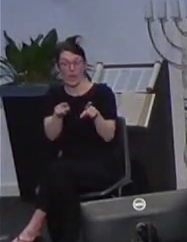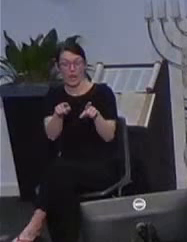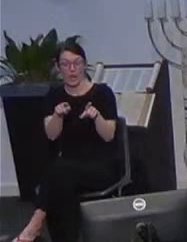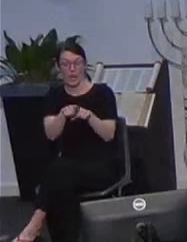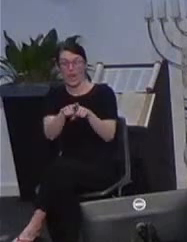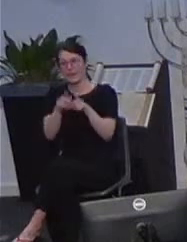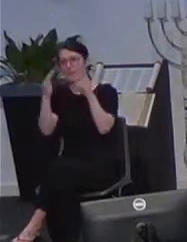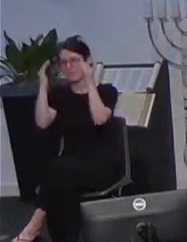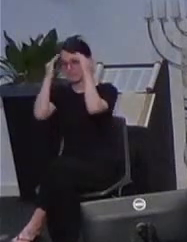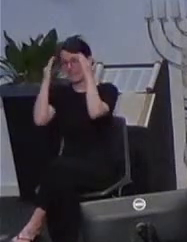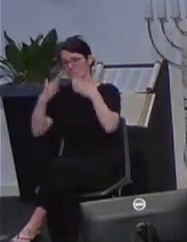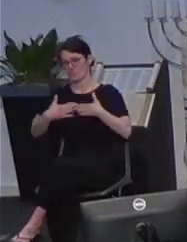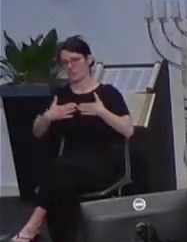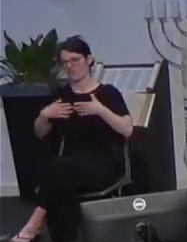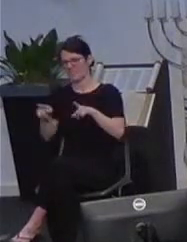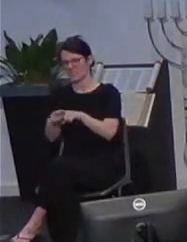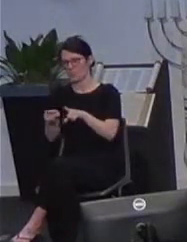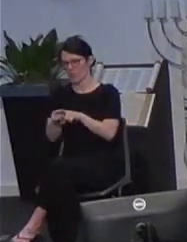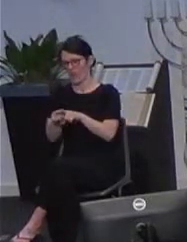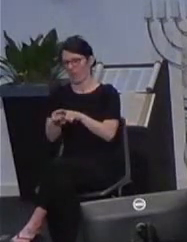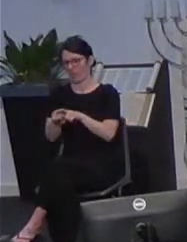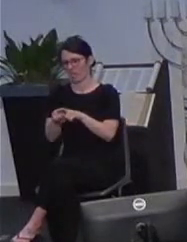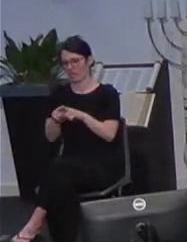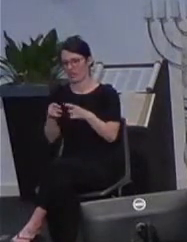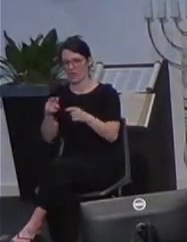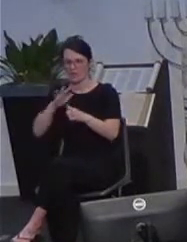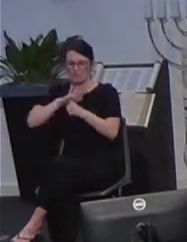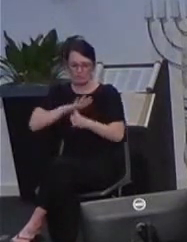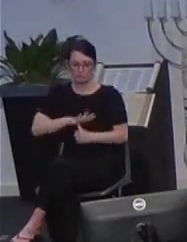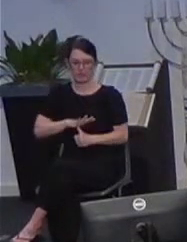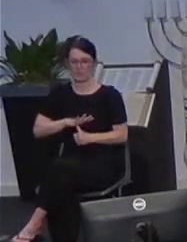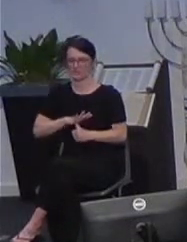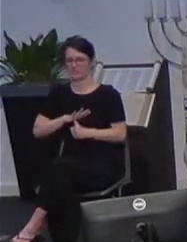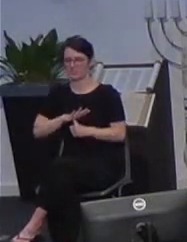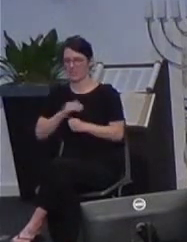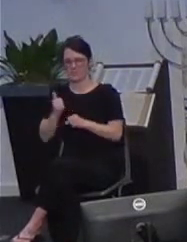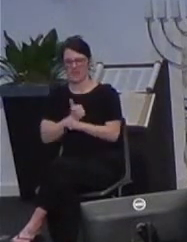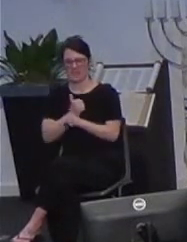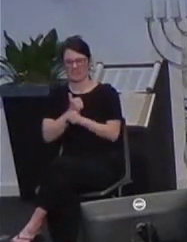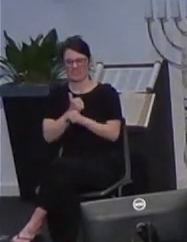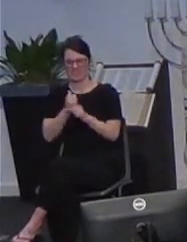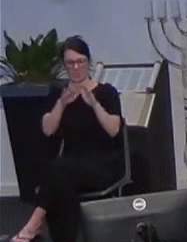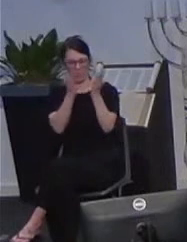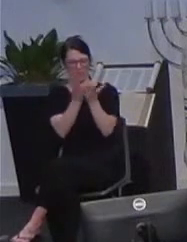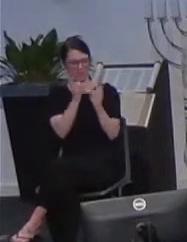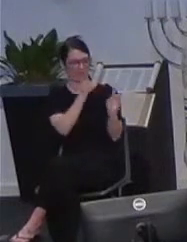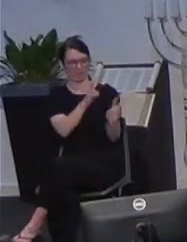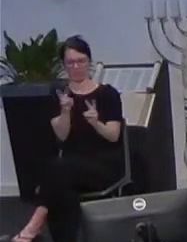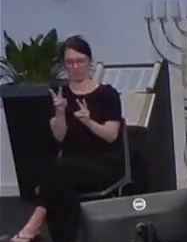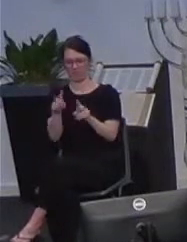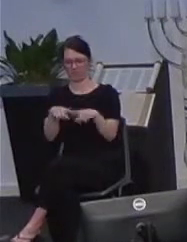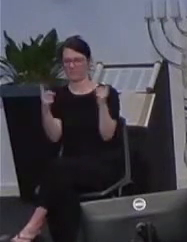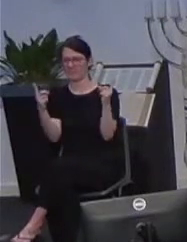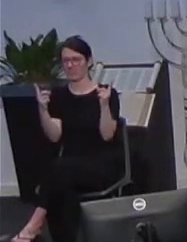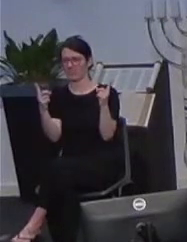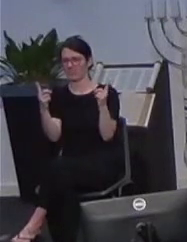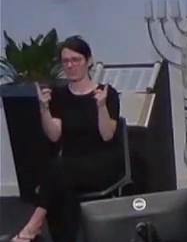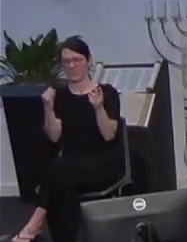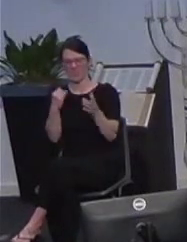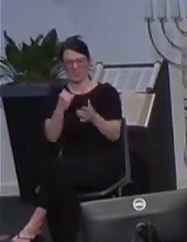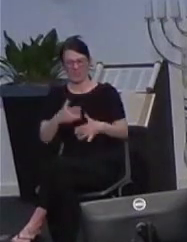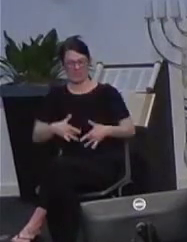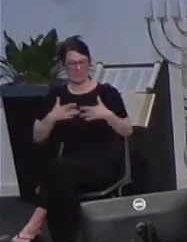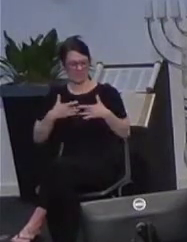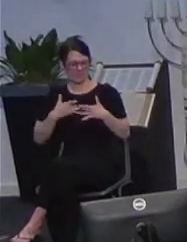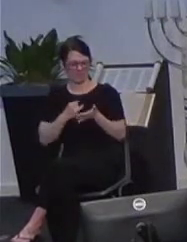mental illness or a depression. It makes things look differently, things look worse. You're not